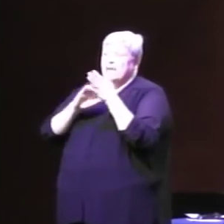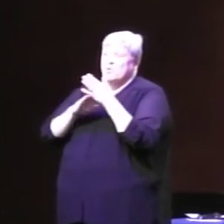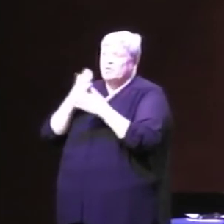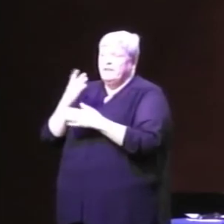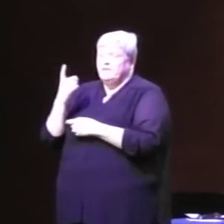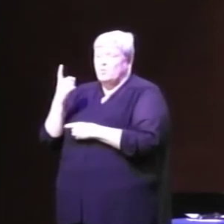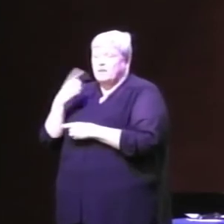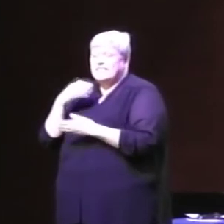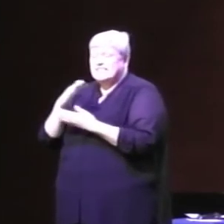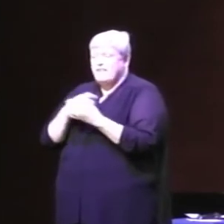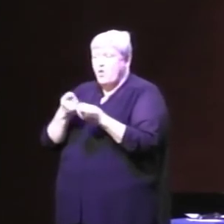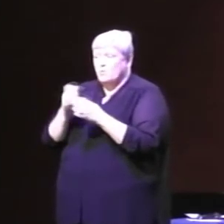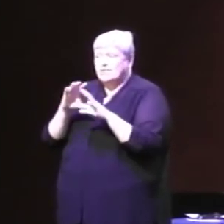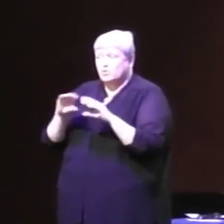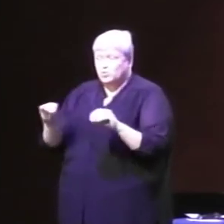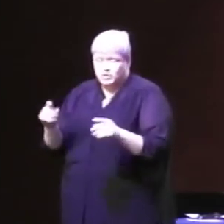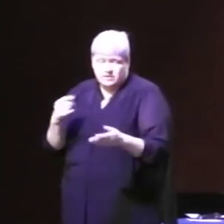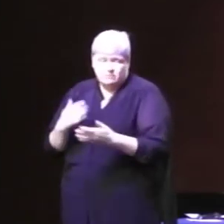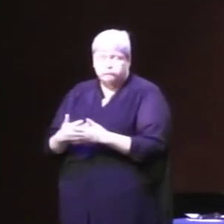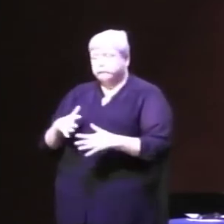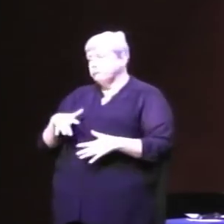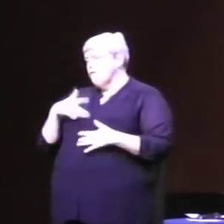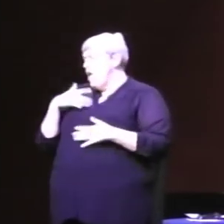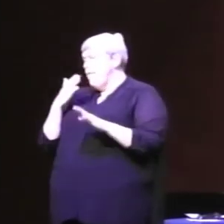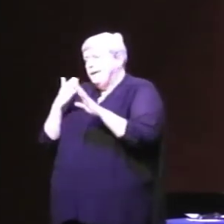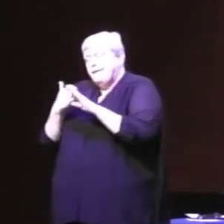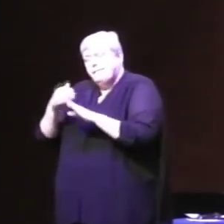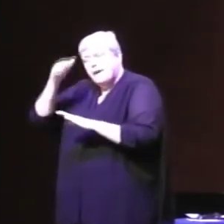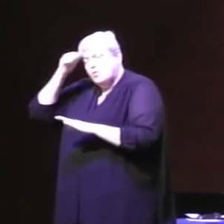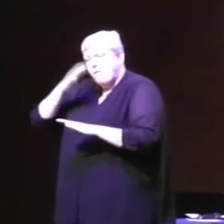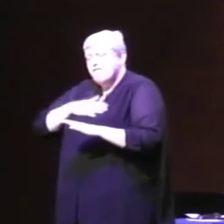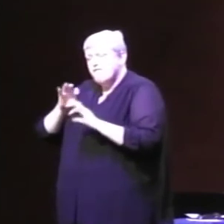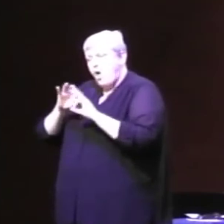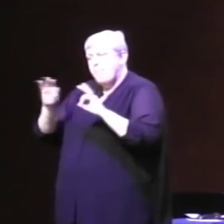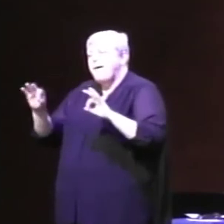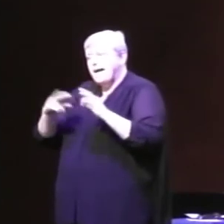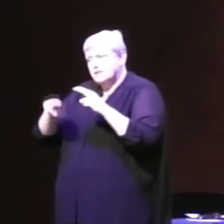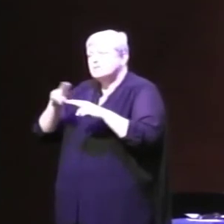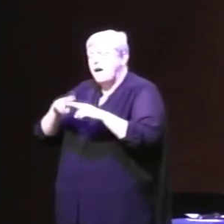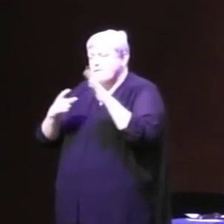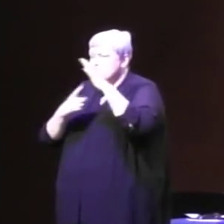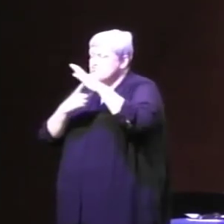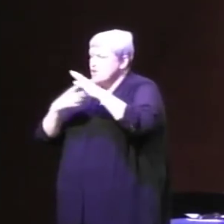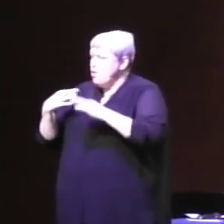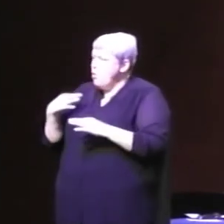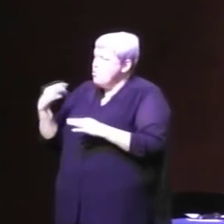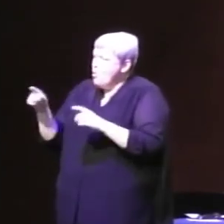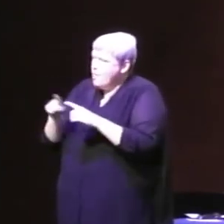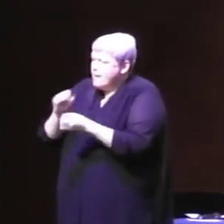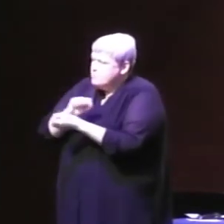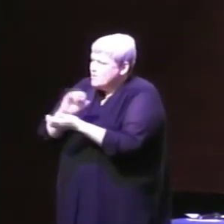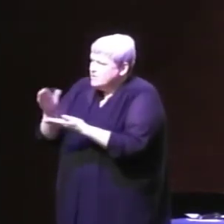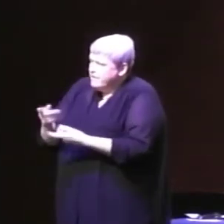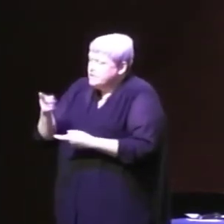Union identify and empathise with the ongoing challenges facing frontline staff in critical roles, such as those in the prison